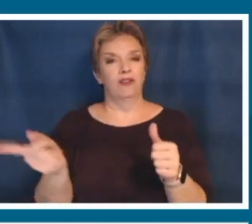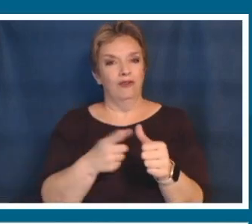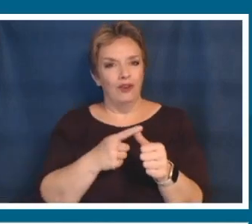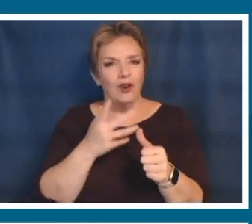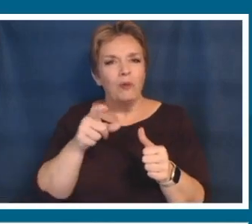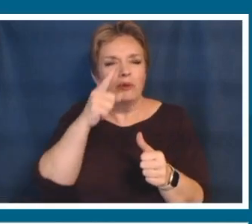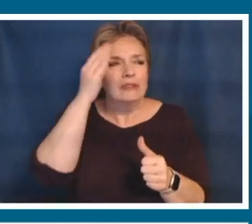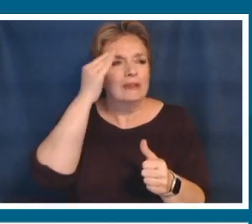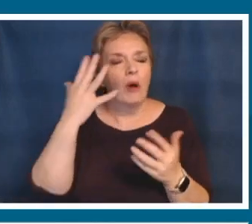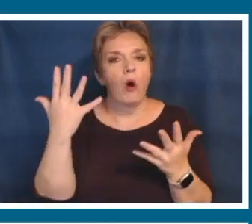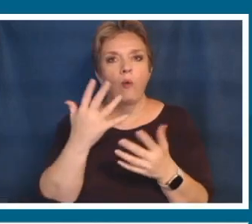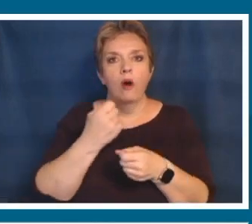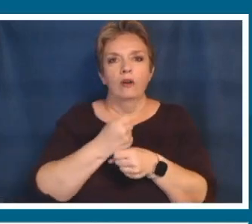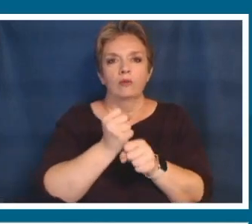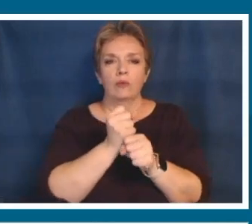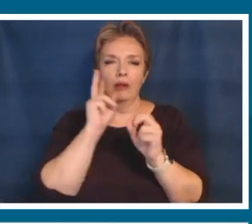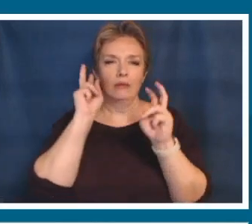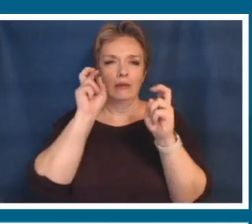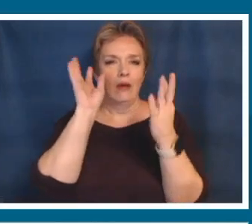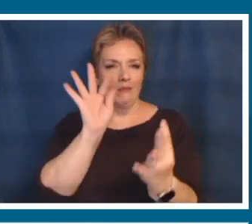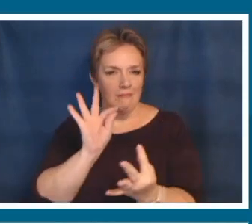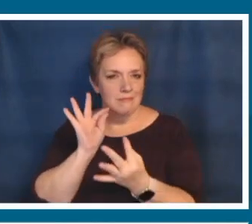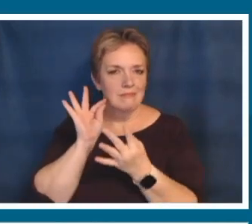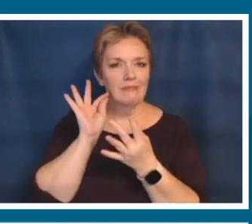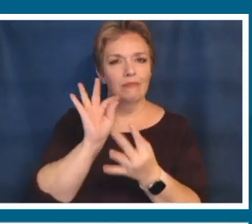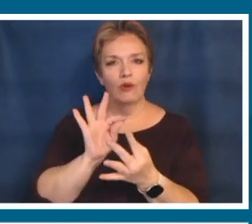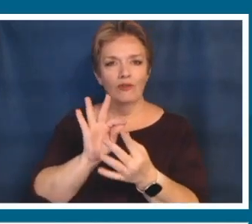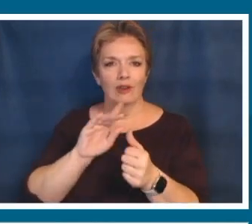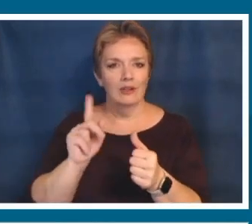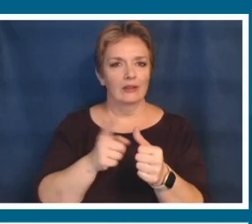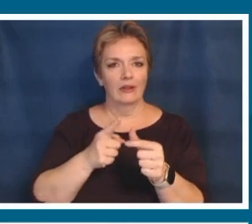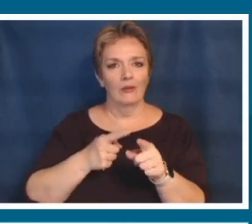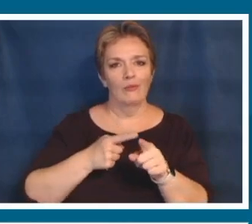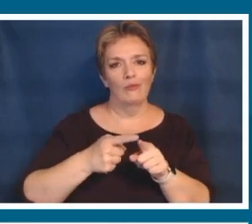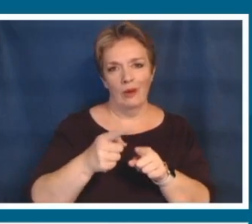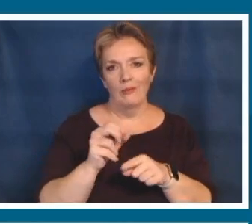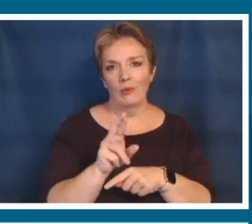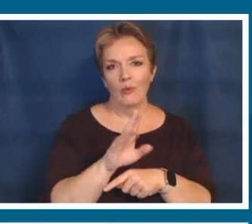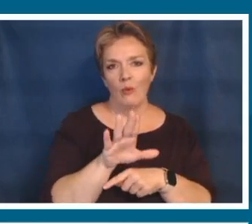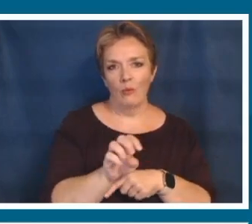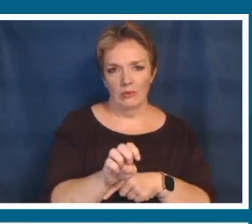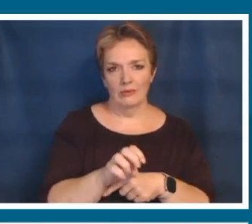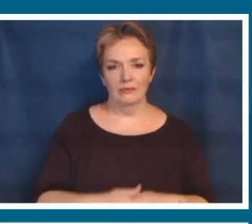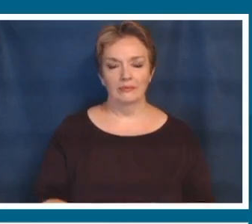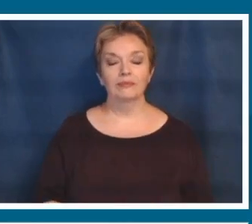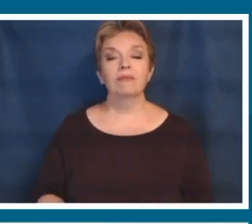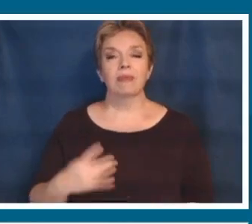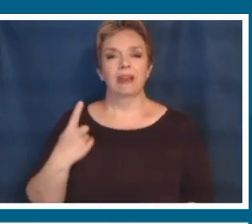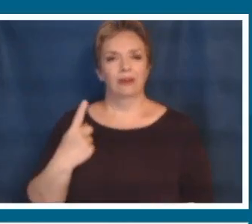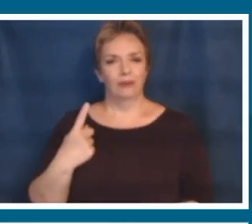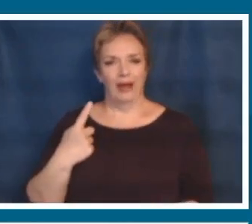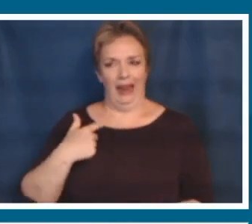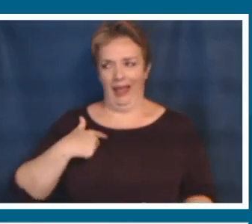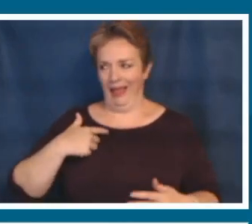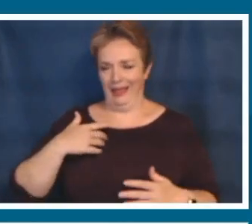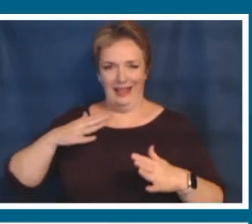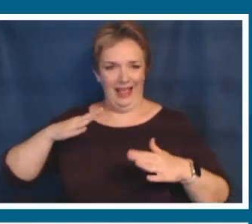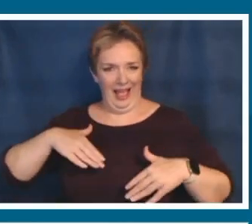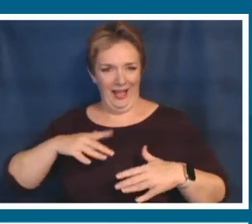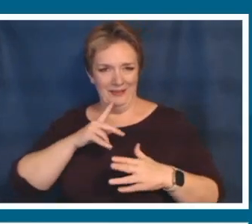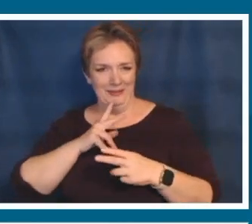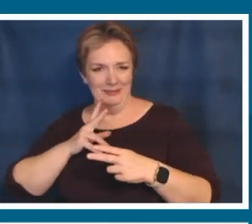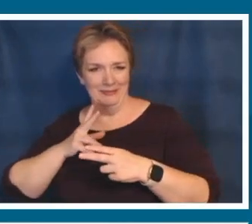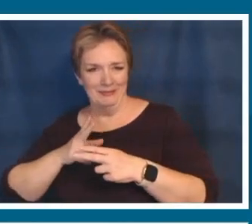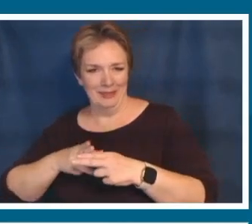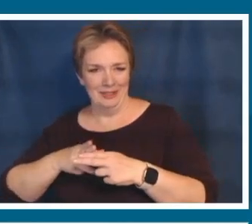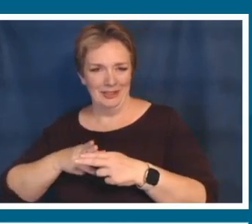conversation with our panelists. And one thing that I failed to do early in this conversation, and I was asked to do this by